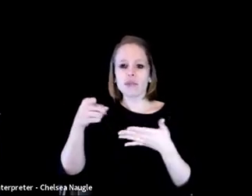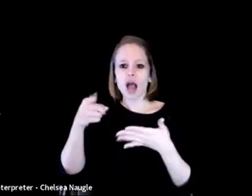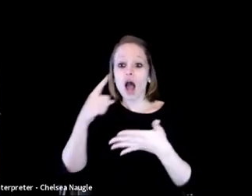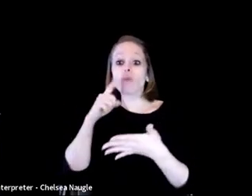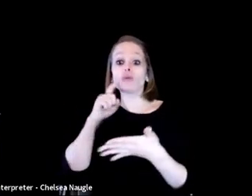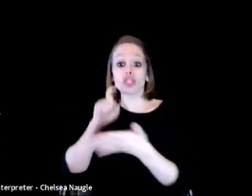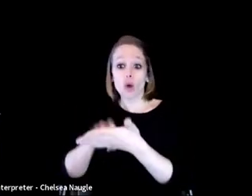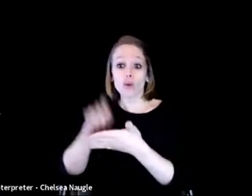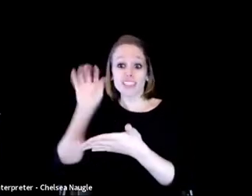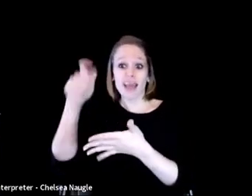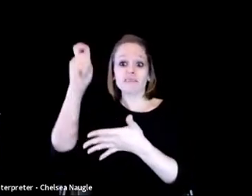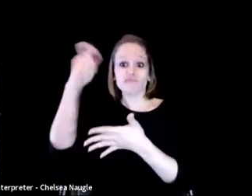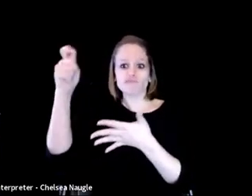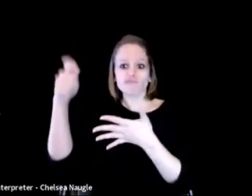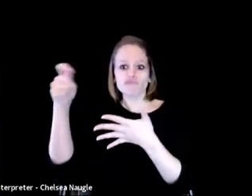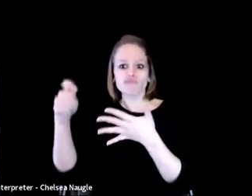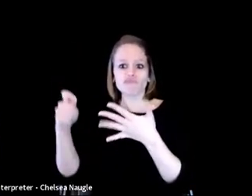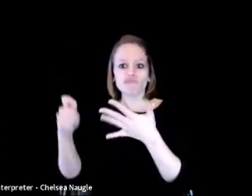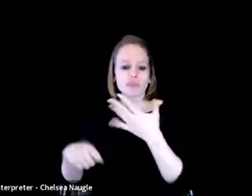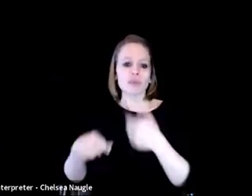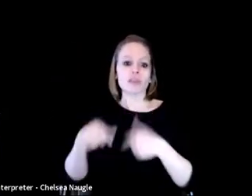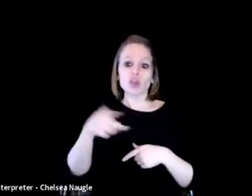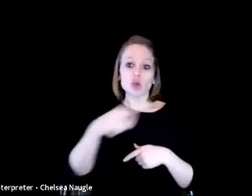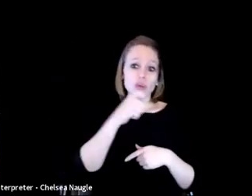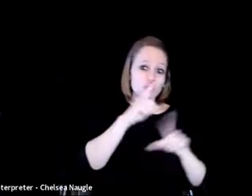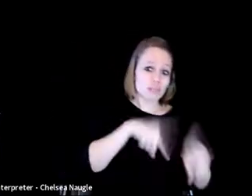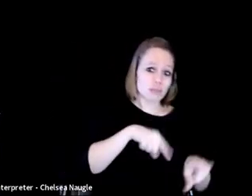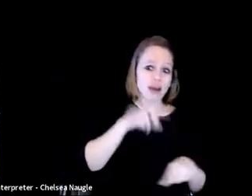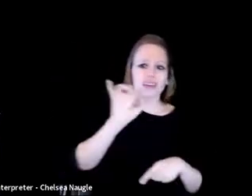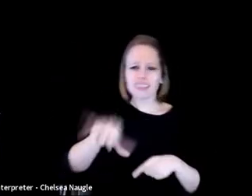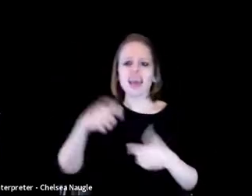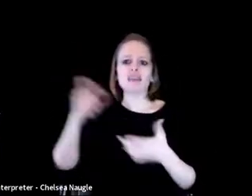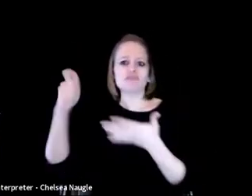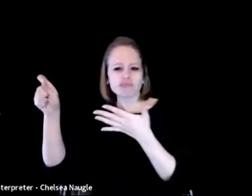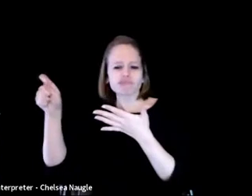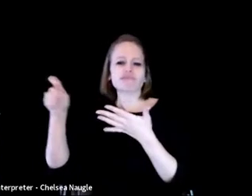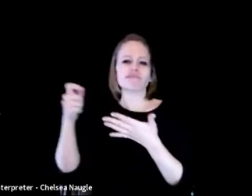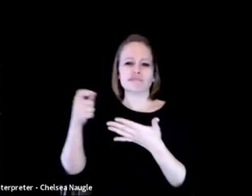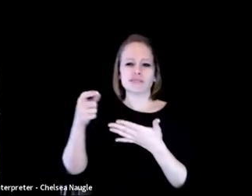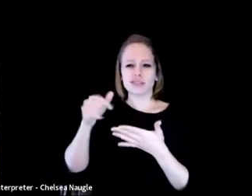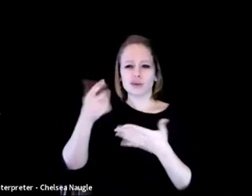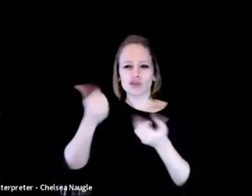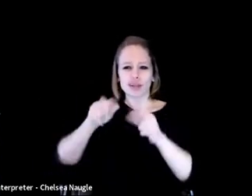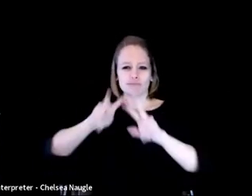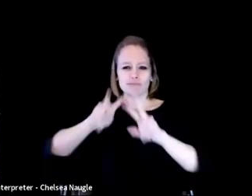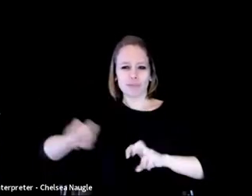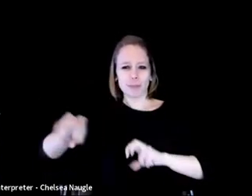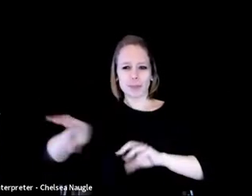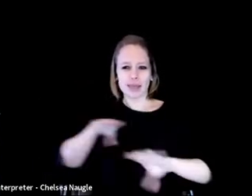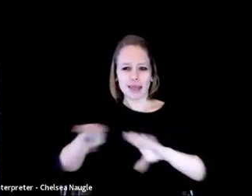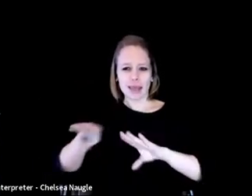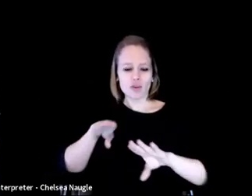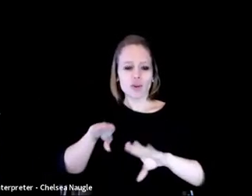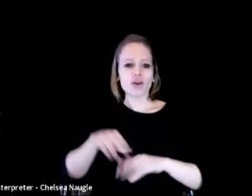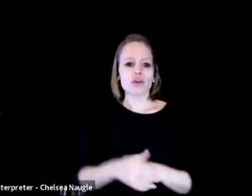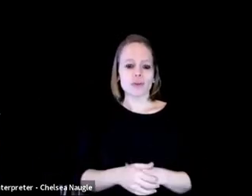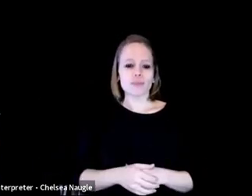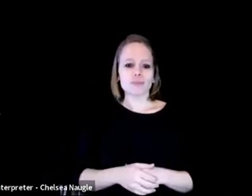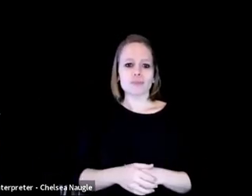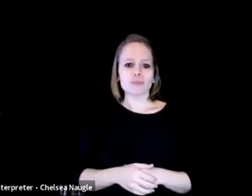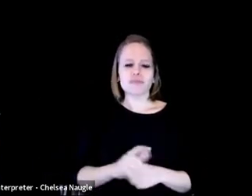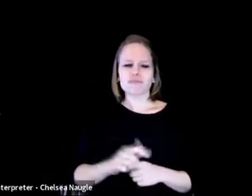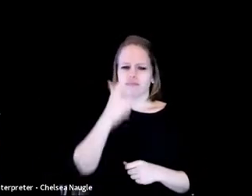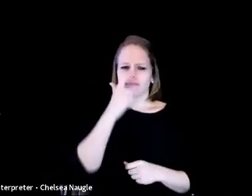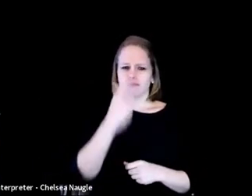what the antecedent was and that they didn't respond to it. So what I think is interesting here is it indicates that the suspicion or